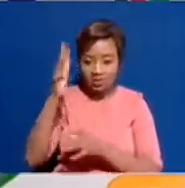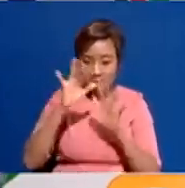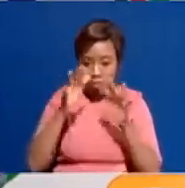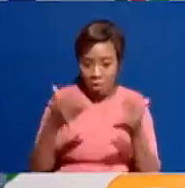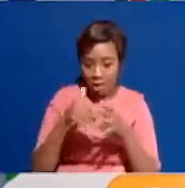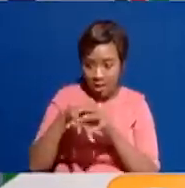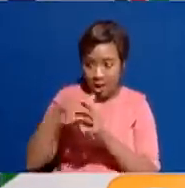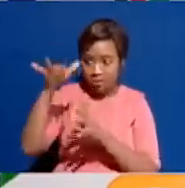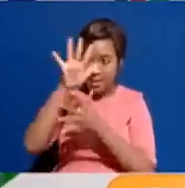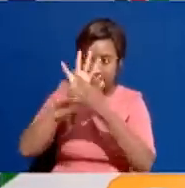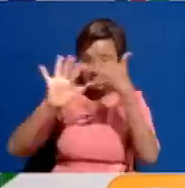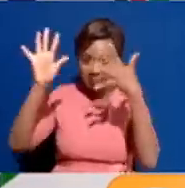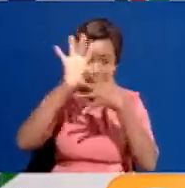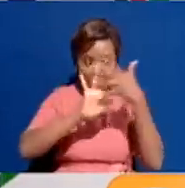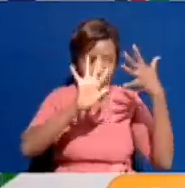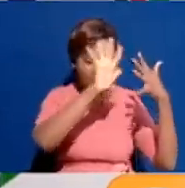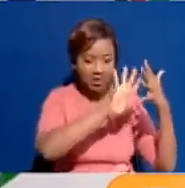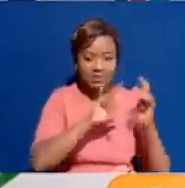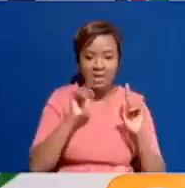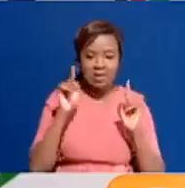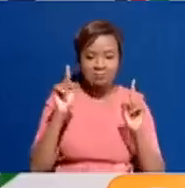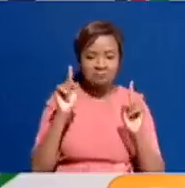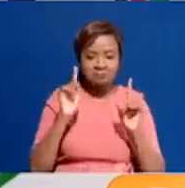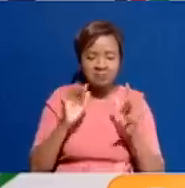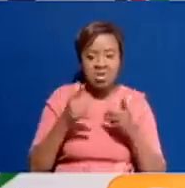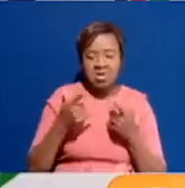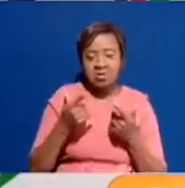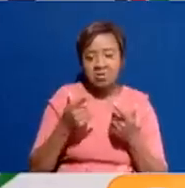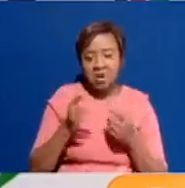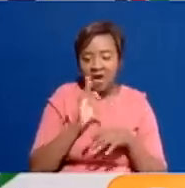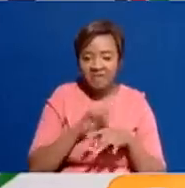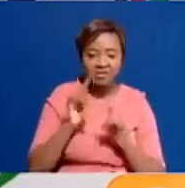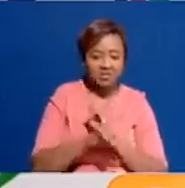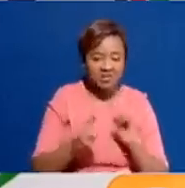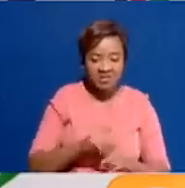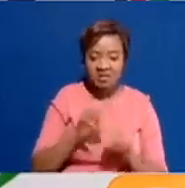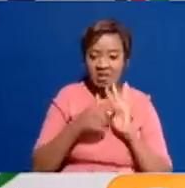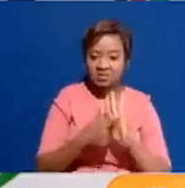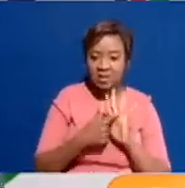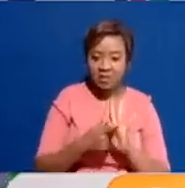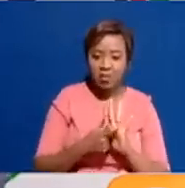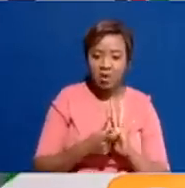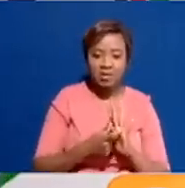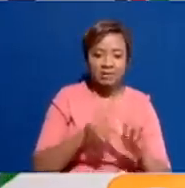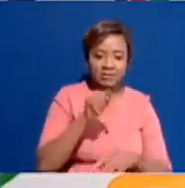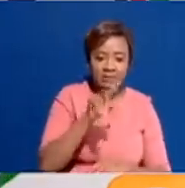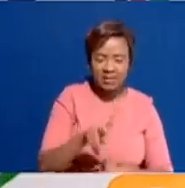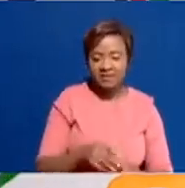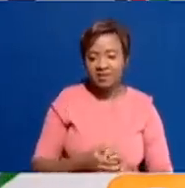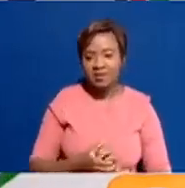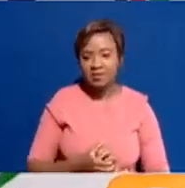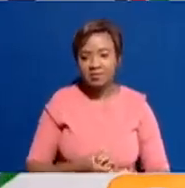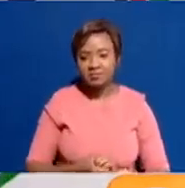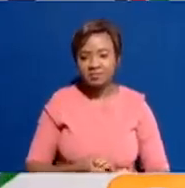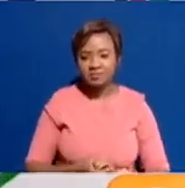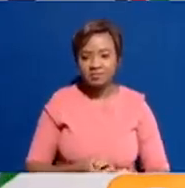virtually all aspects of human endeavor. If you are talking transportation, if you are talking TV and broadcasting, if